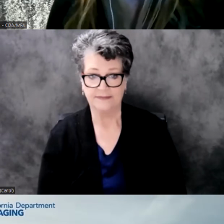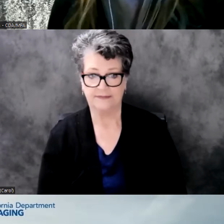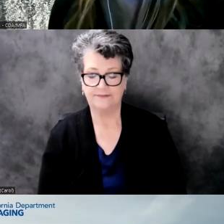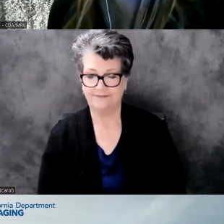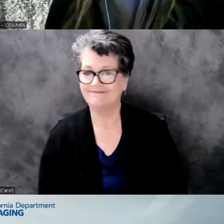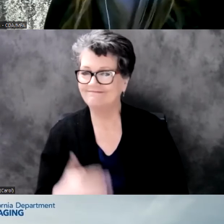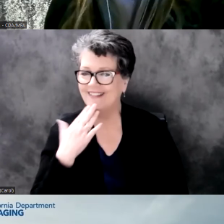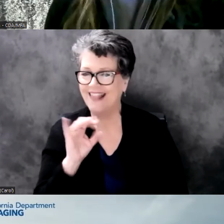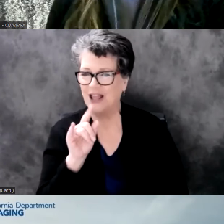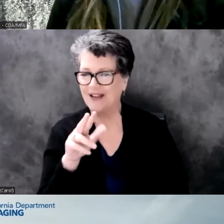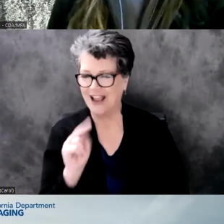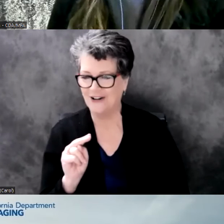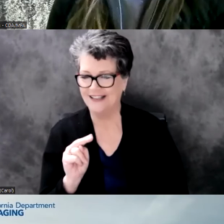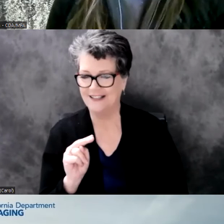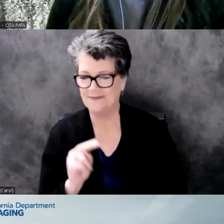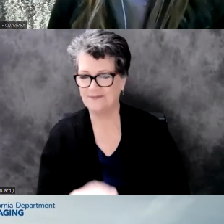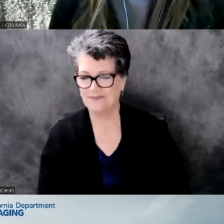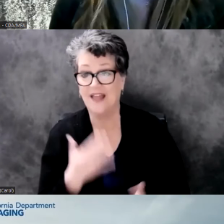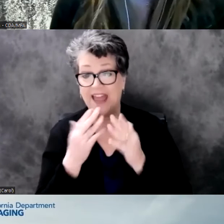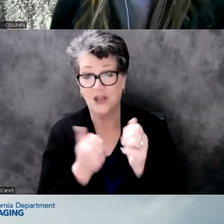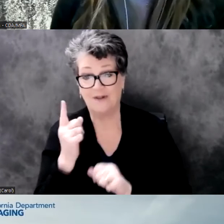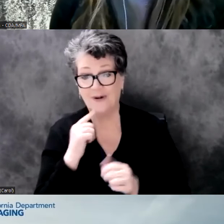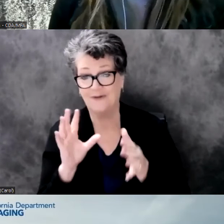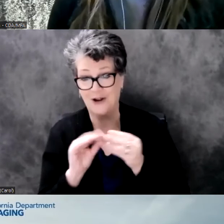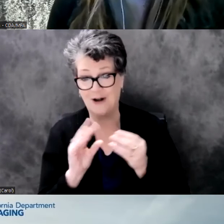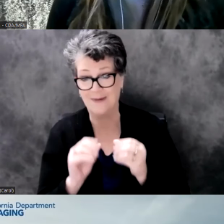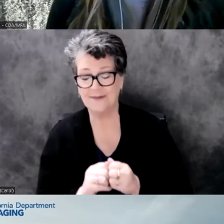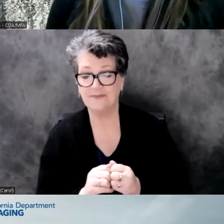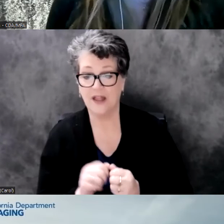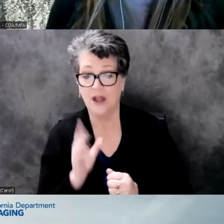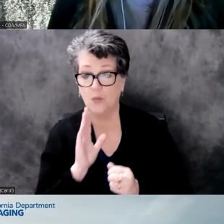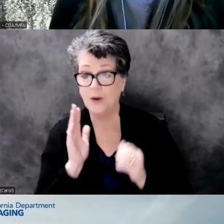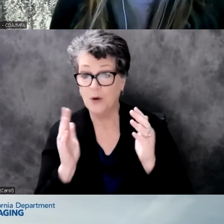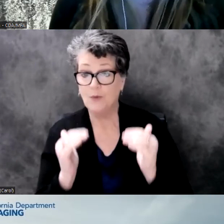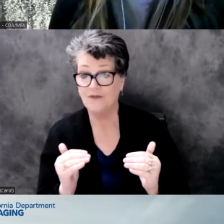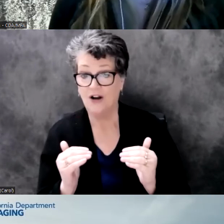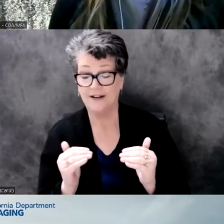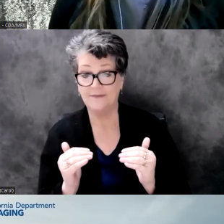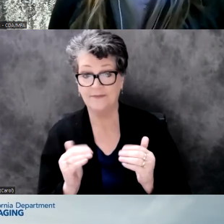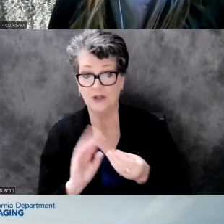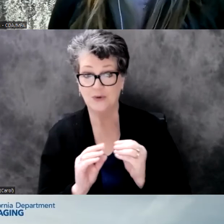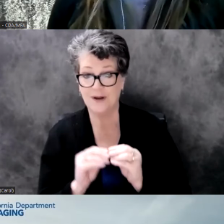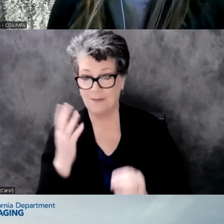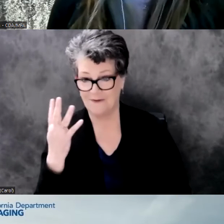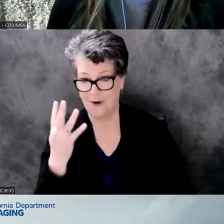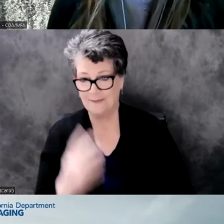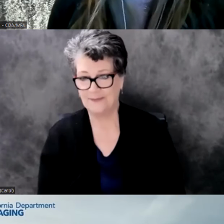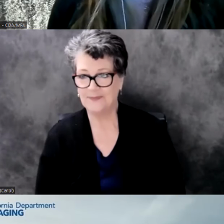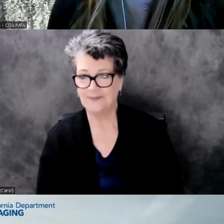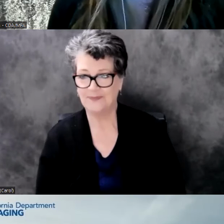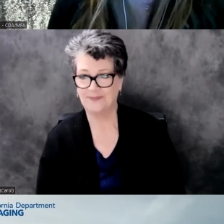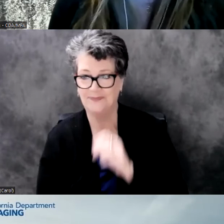Thank you, Carolyn, and thank you everyone for your comments. We are going to move on to question number 4,